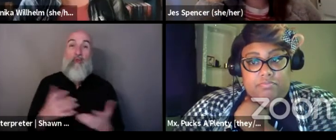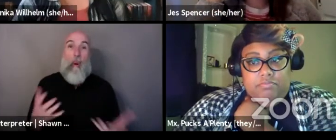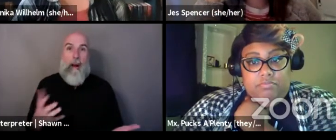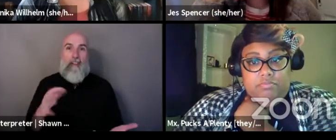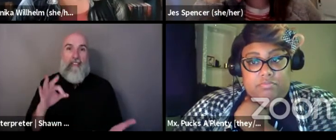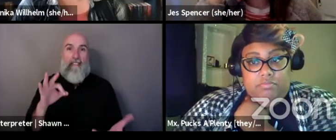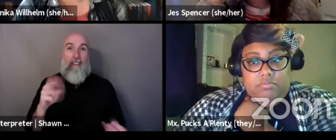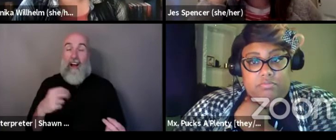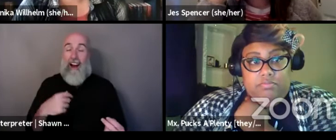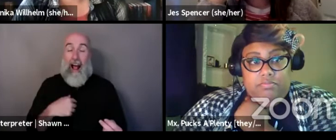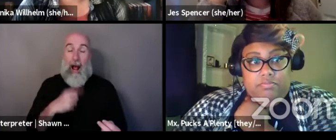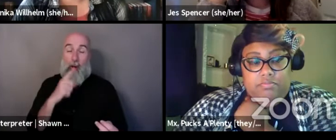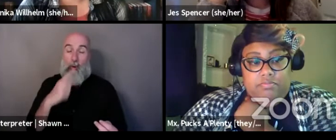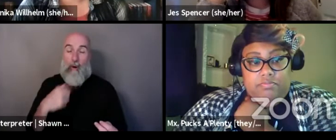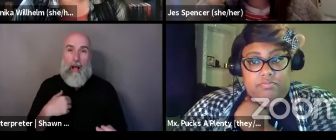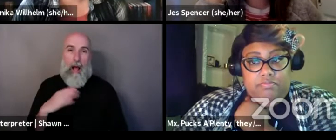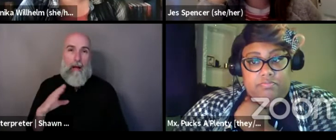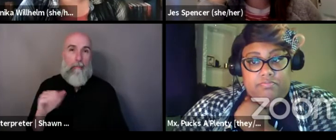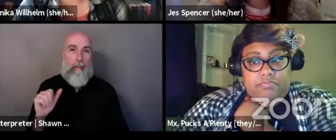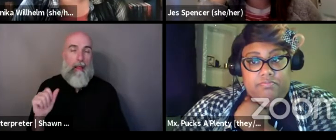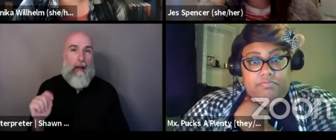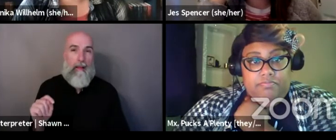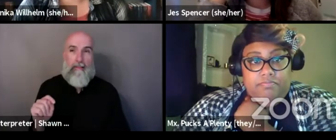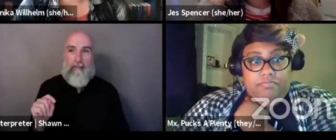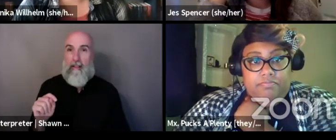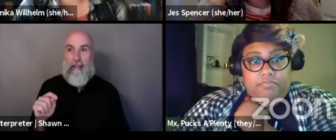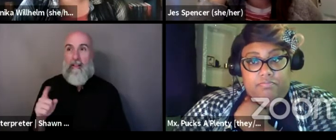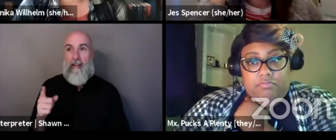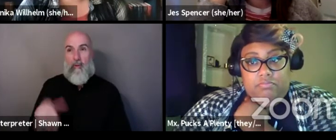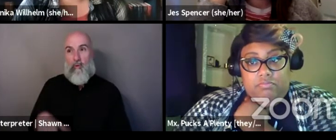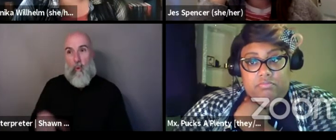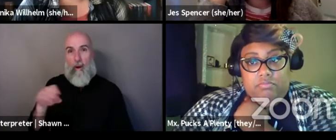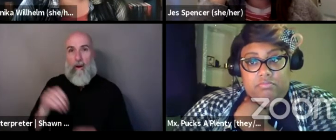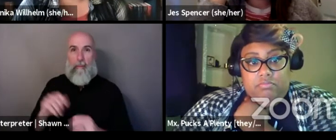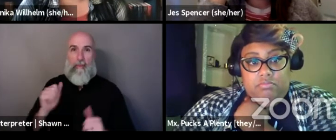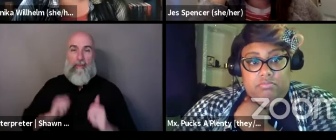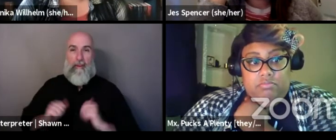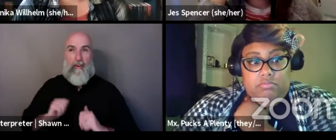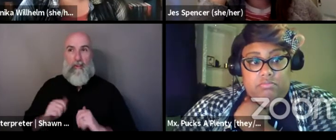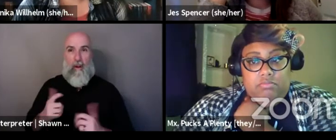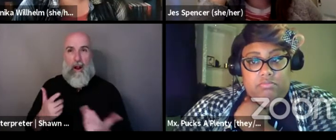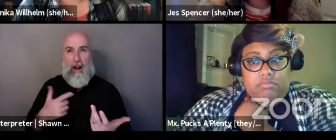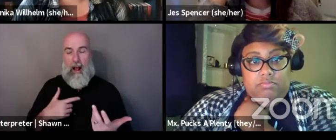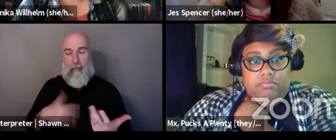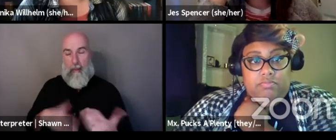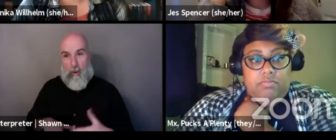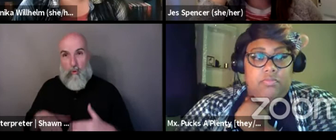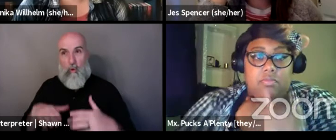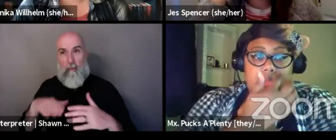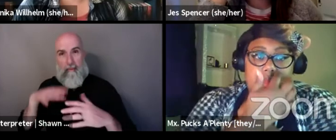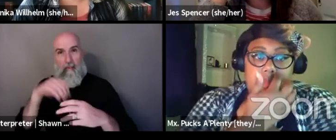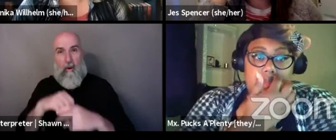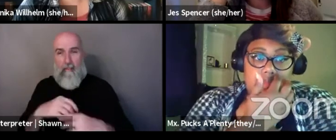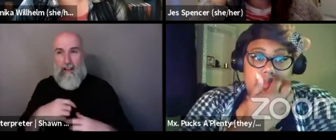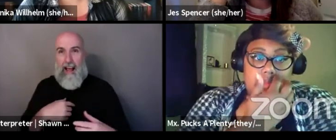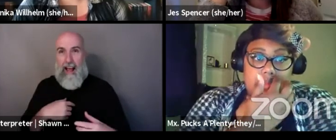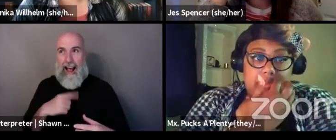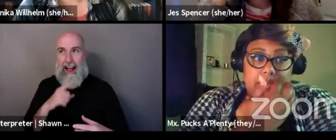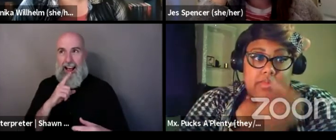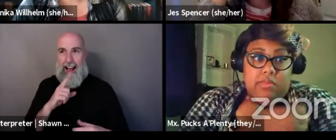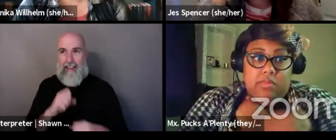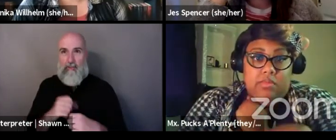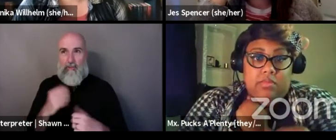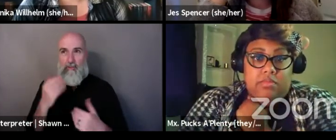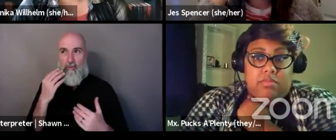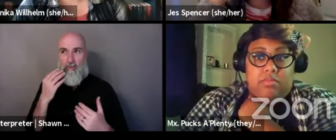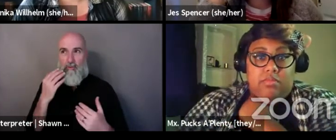had a blast being a child and a product of theater. I grew up into it. I don't actually know life without